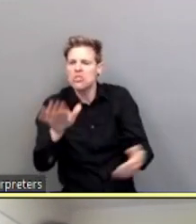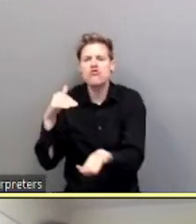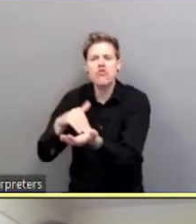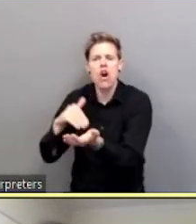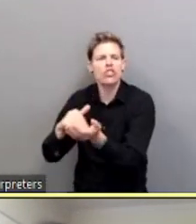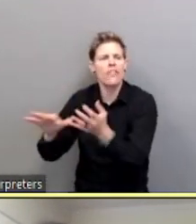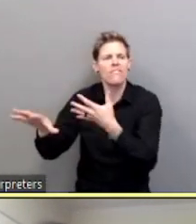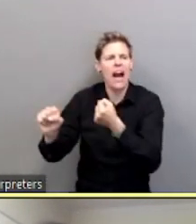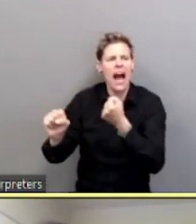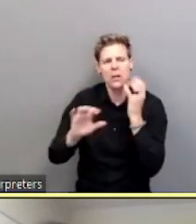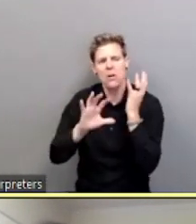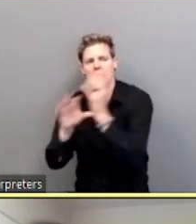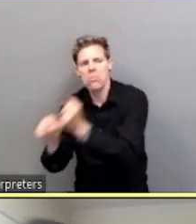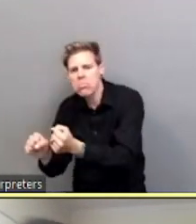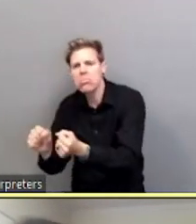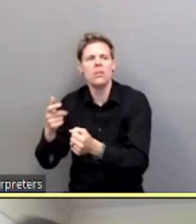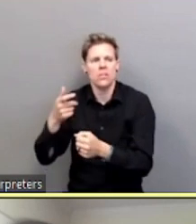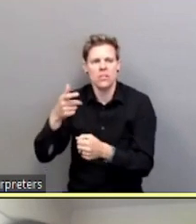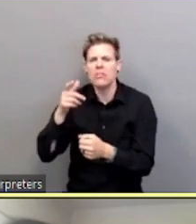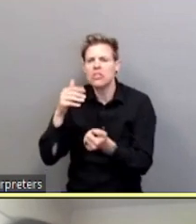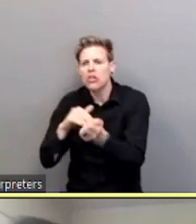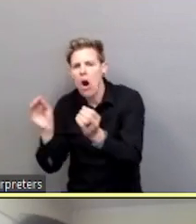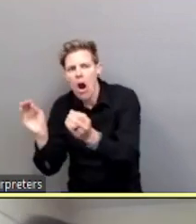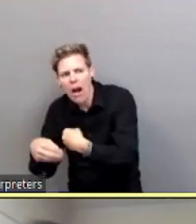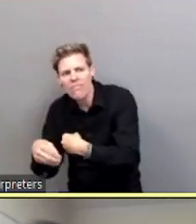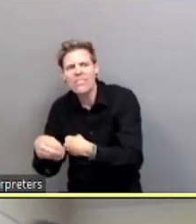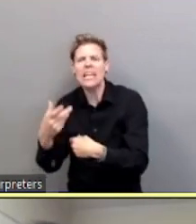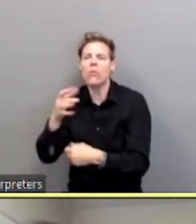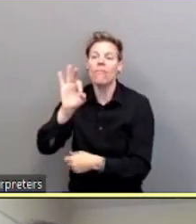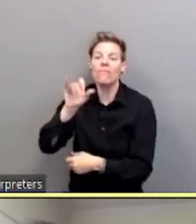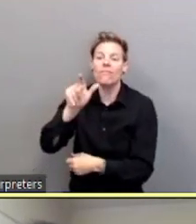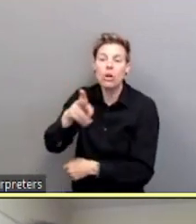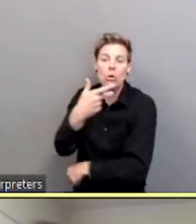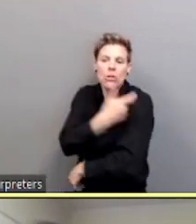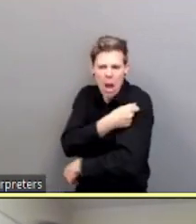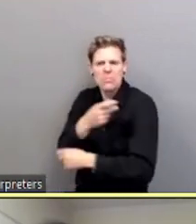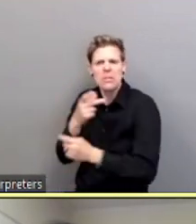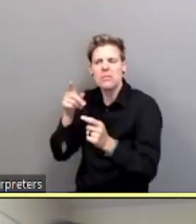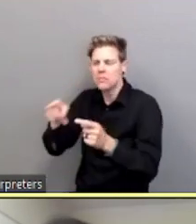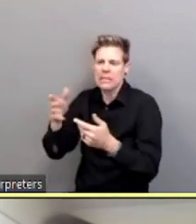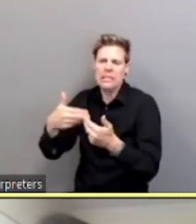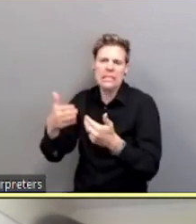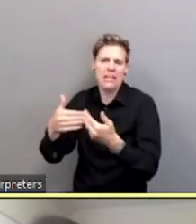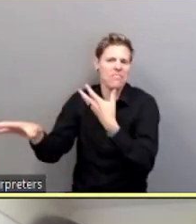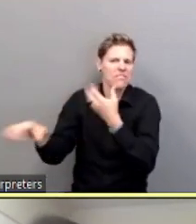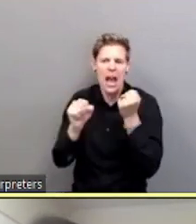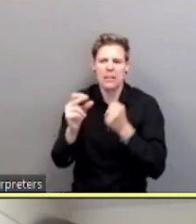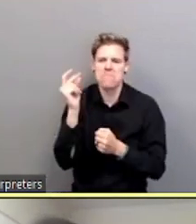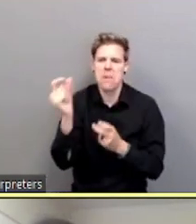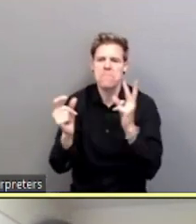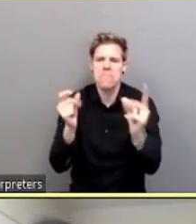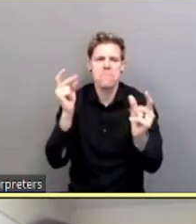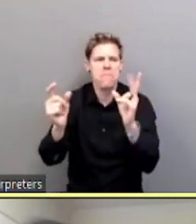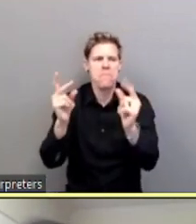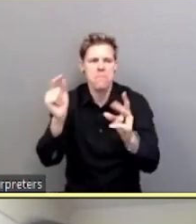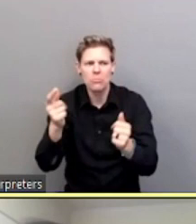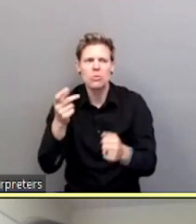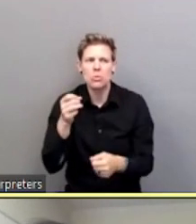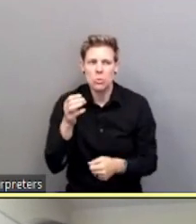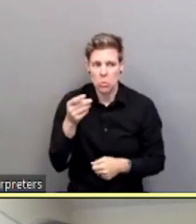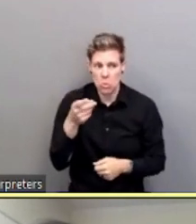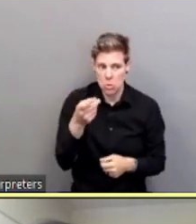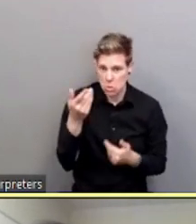provider offices. Ask your provider if they currently give COVID vaccines, and if not, when they'll be making booster doses